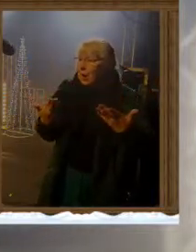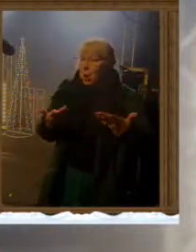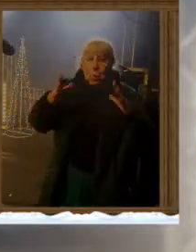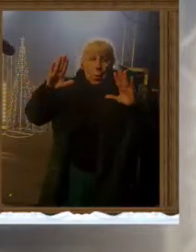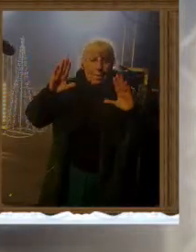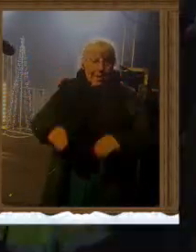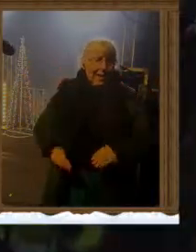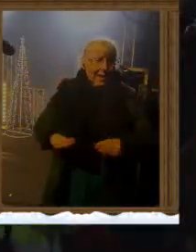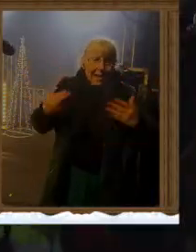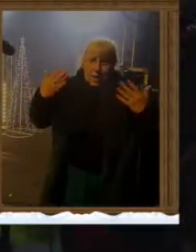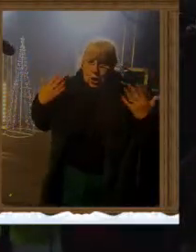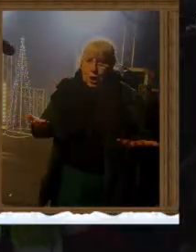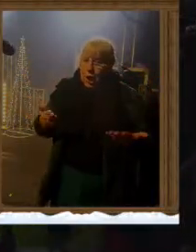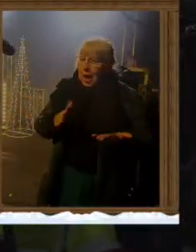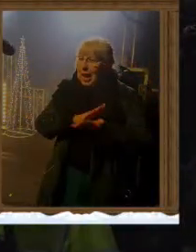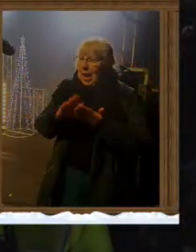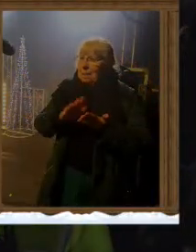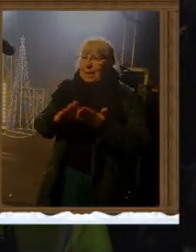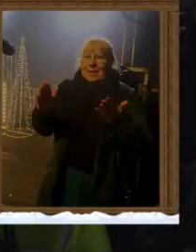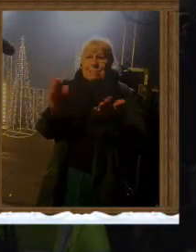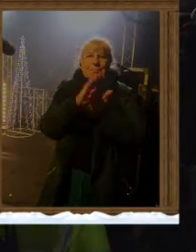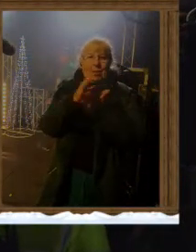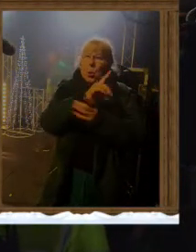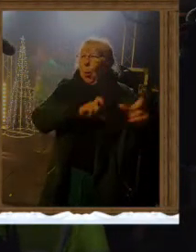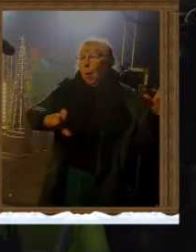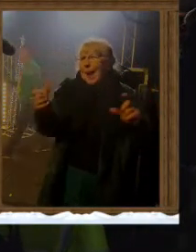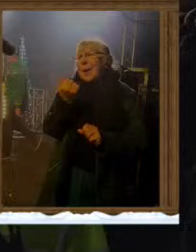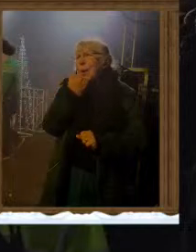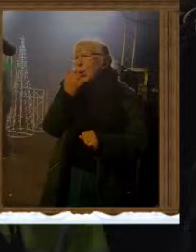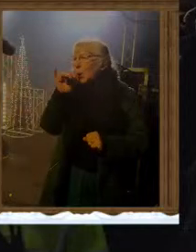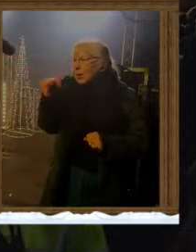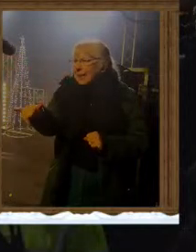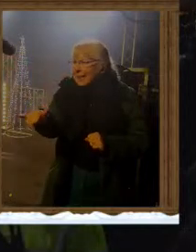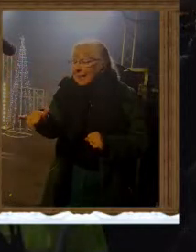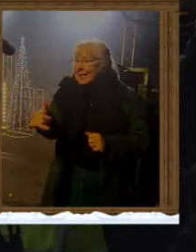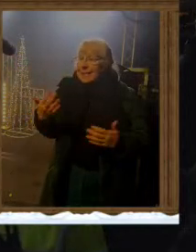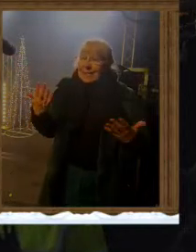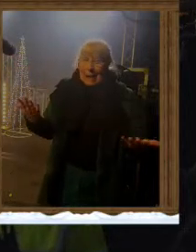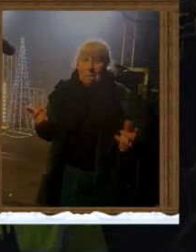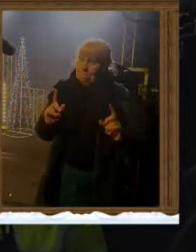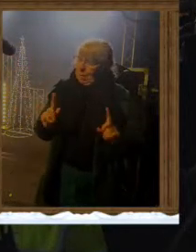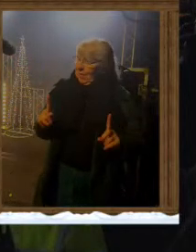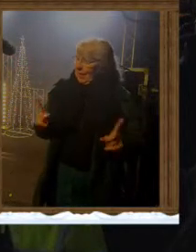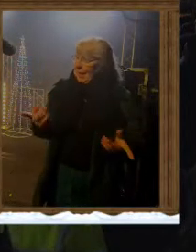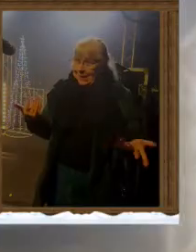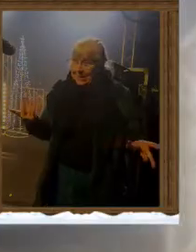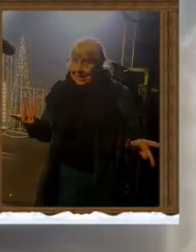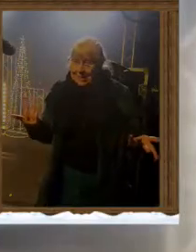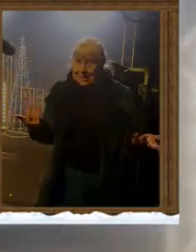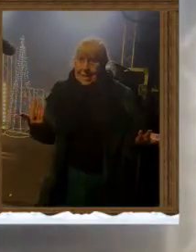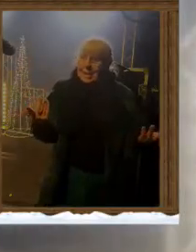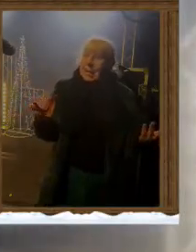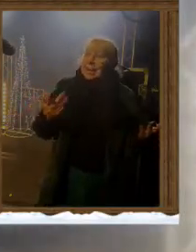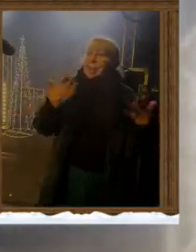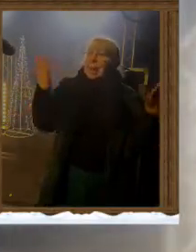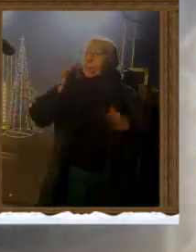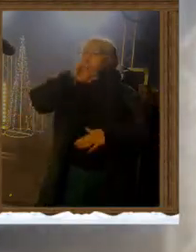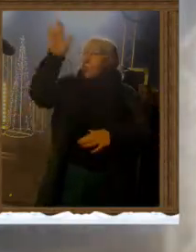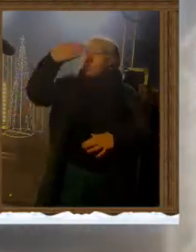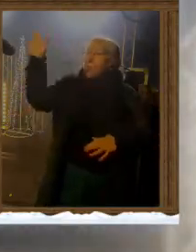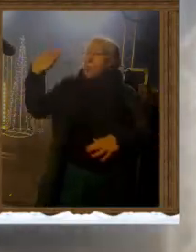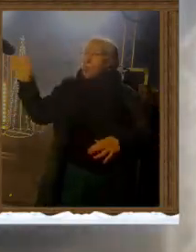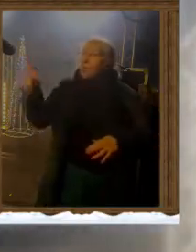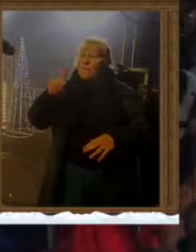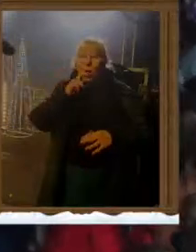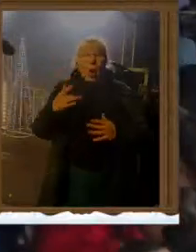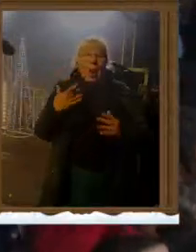Christmas lights now. Please stay and enjoy. I know it's cold, but that's really almost all for us. Yeah, and a final big wave for everybody watching on the